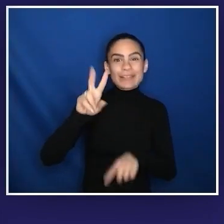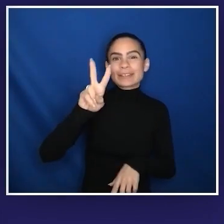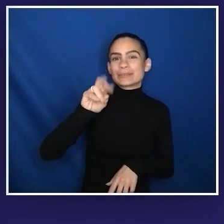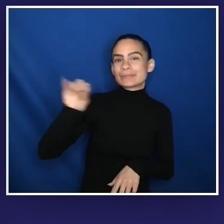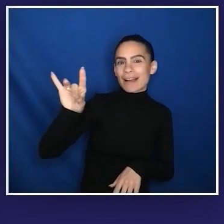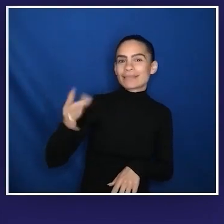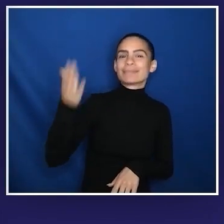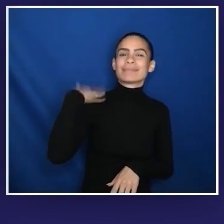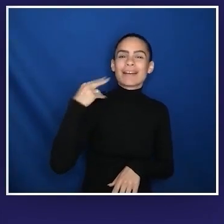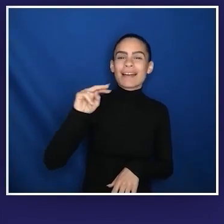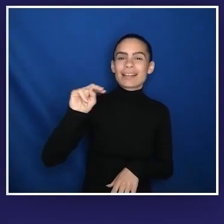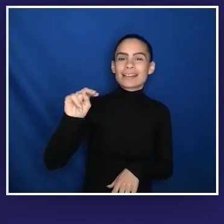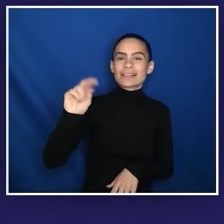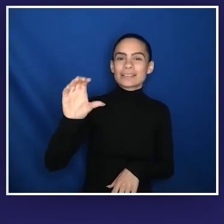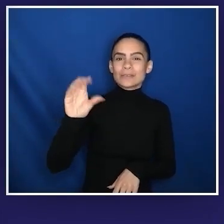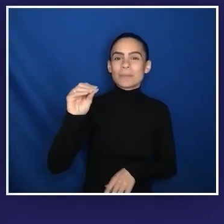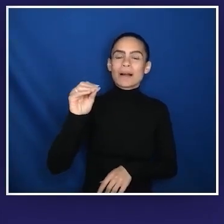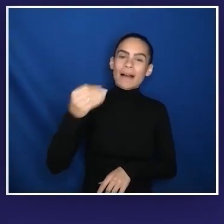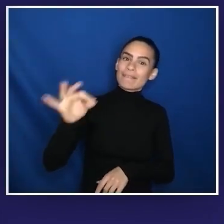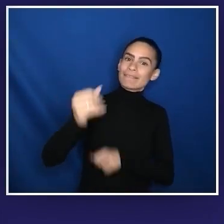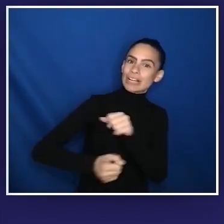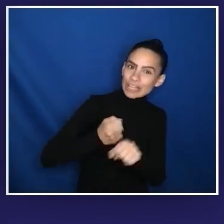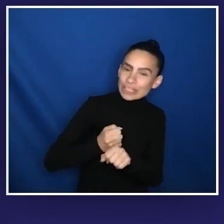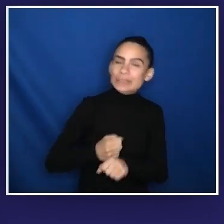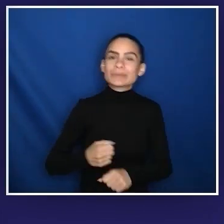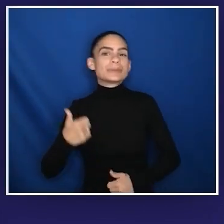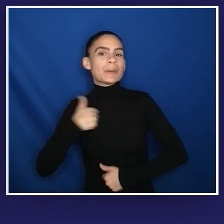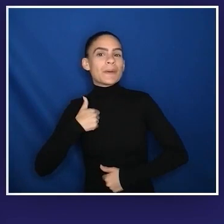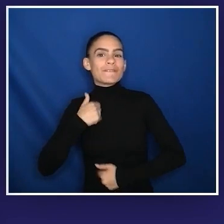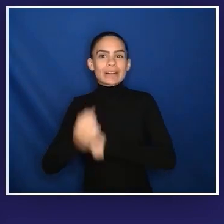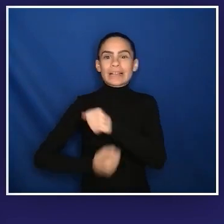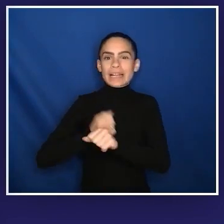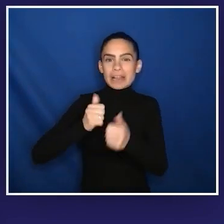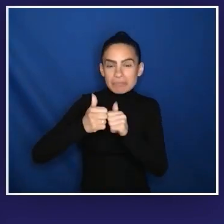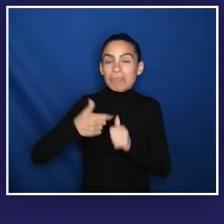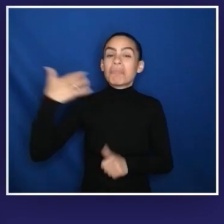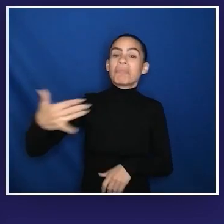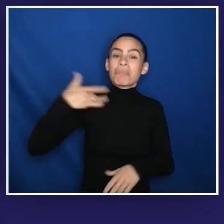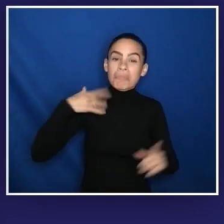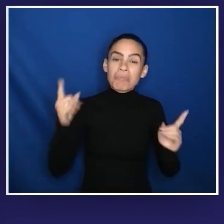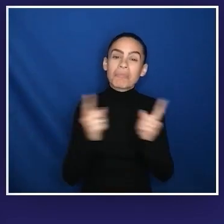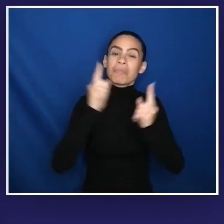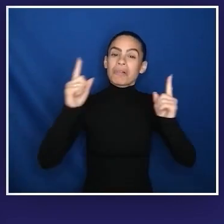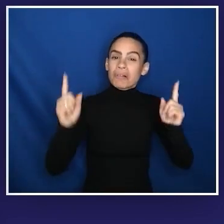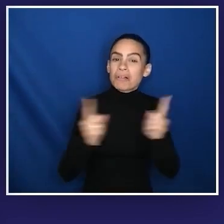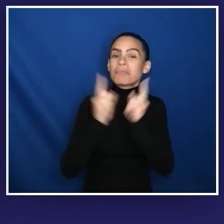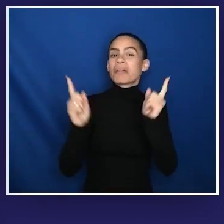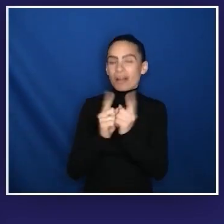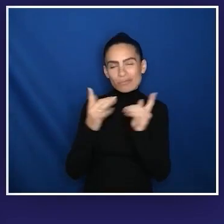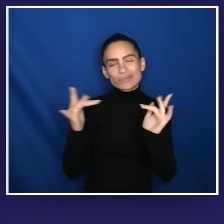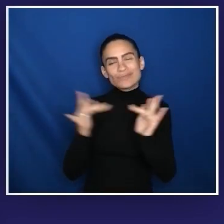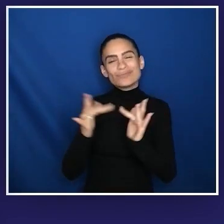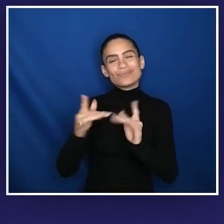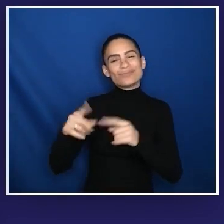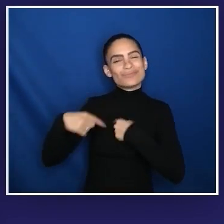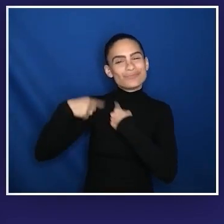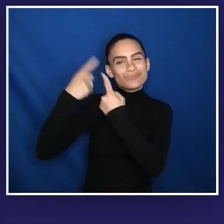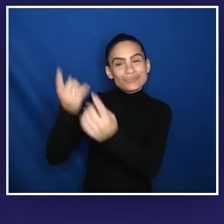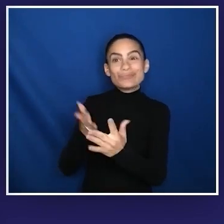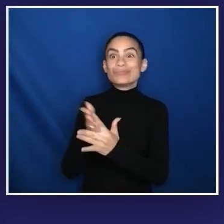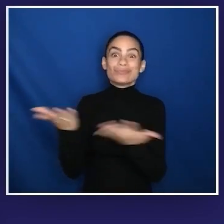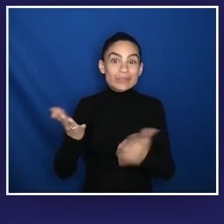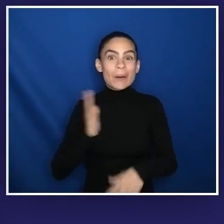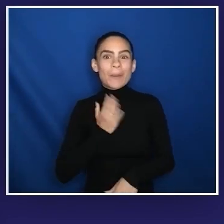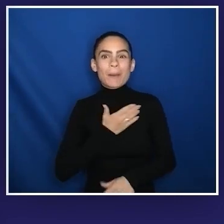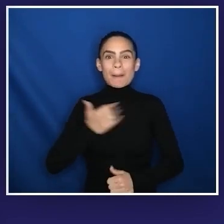of the Year and the Soldier of the Year competition for the state of California. And then periodically we would bump into each other. And so yeah, we've just stayed in touch throughout our military